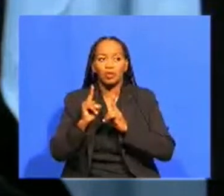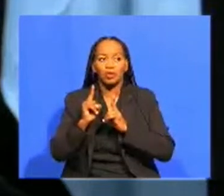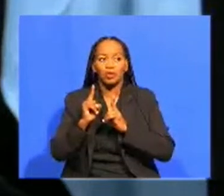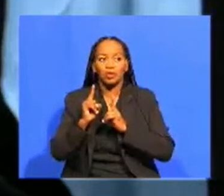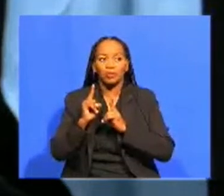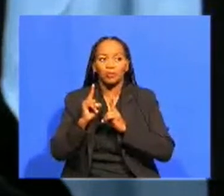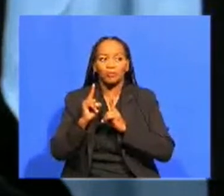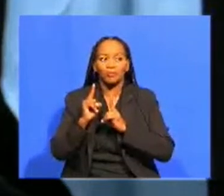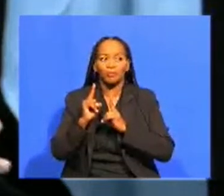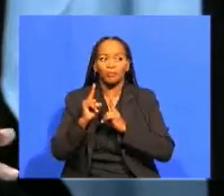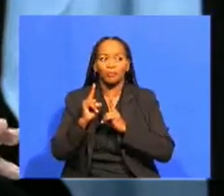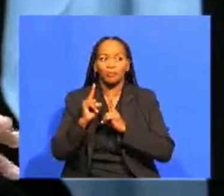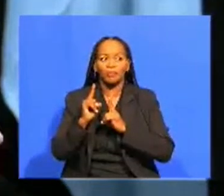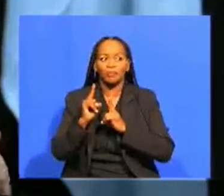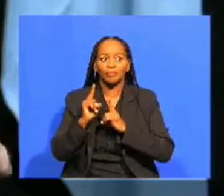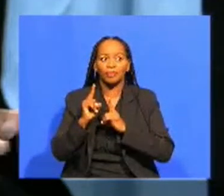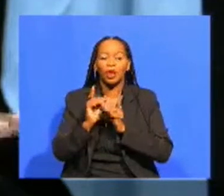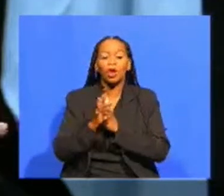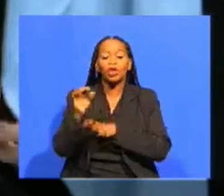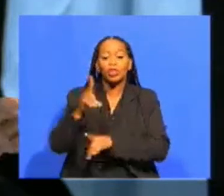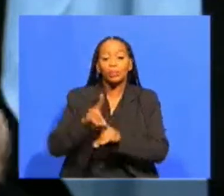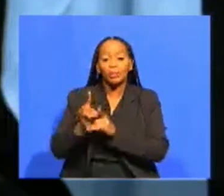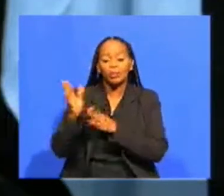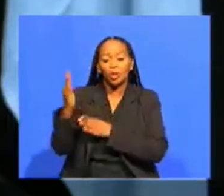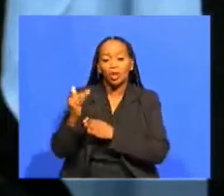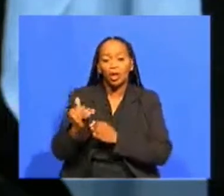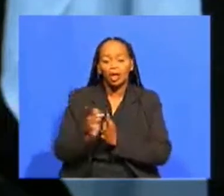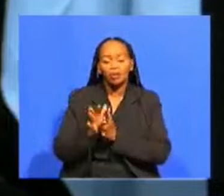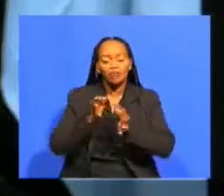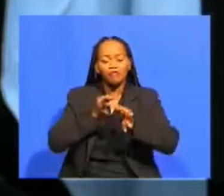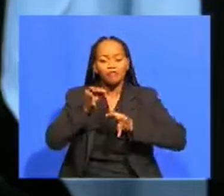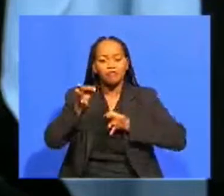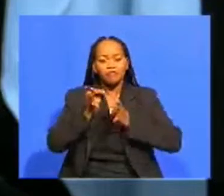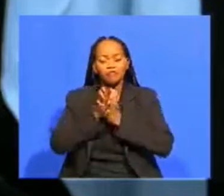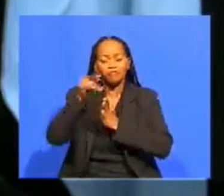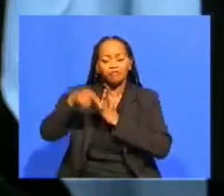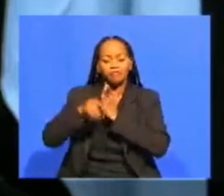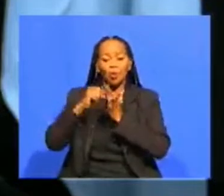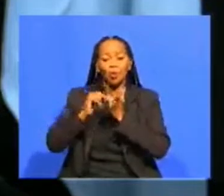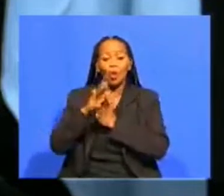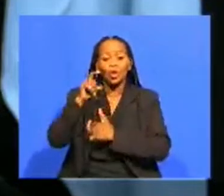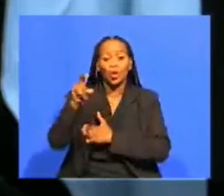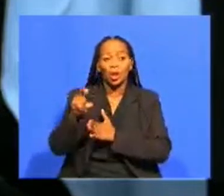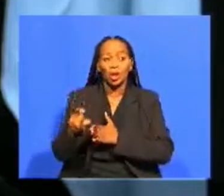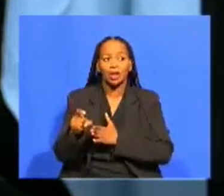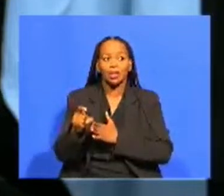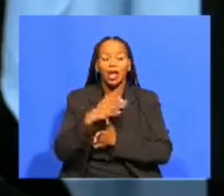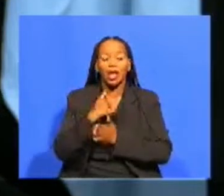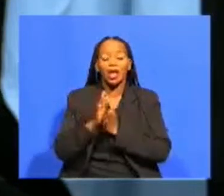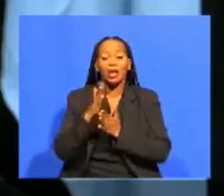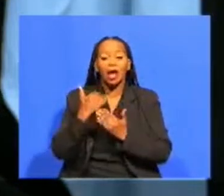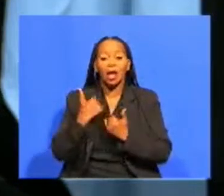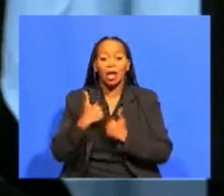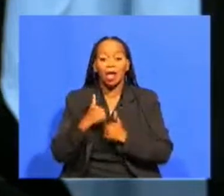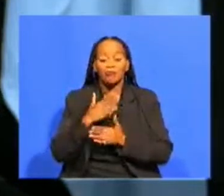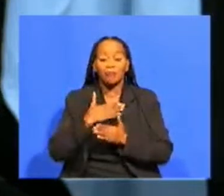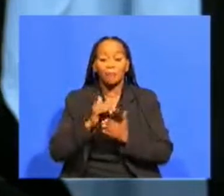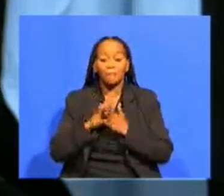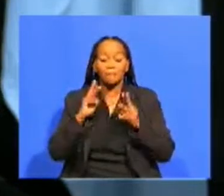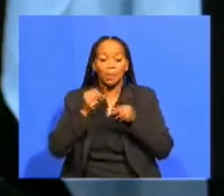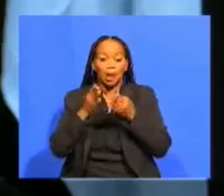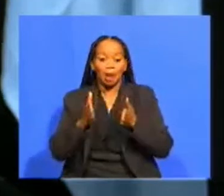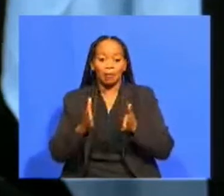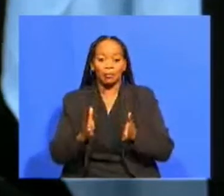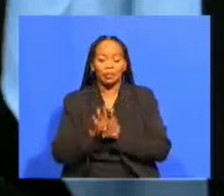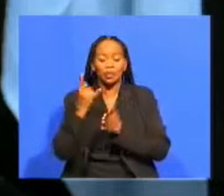with it, so the technical people come and give you all the other details that you might really need. Or I have my Minister of